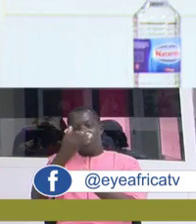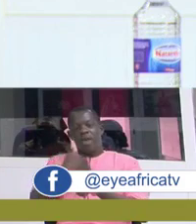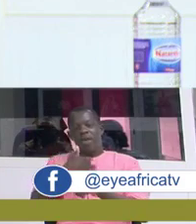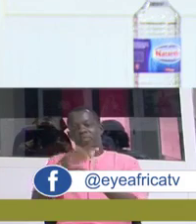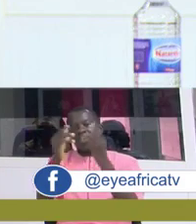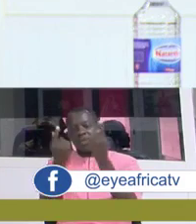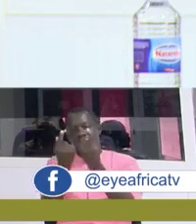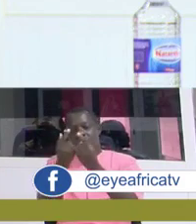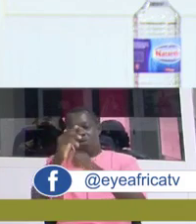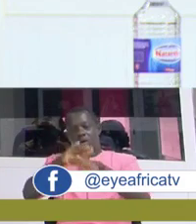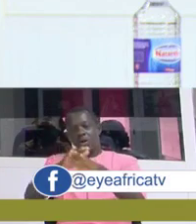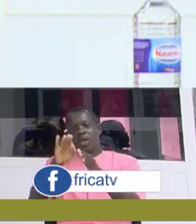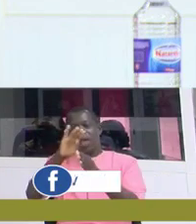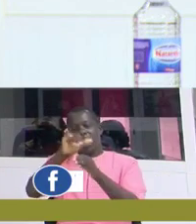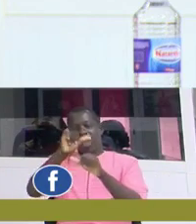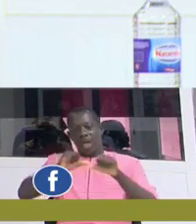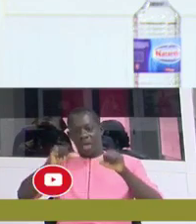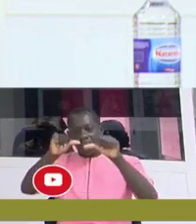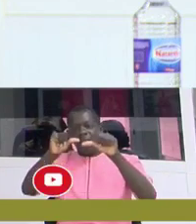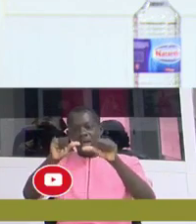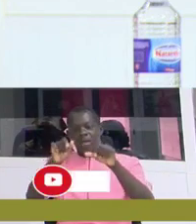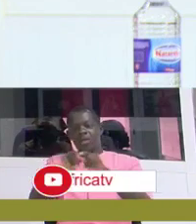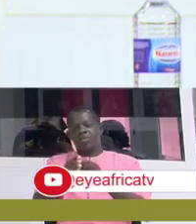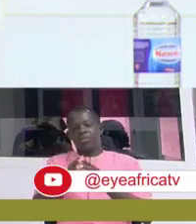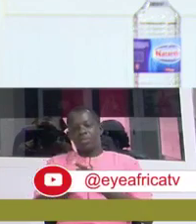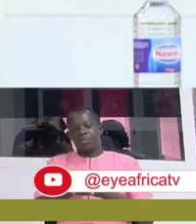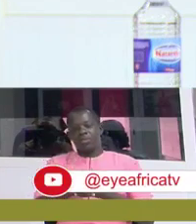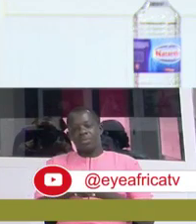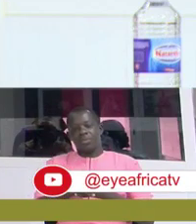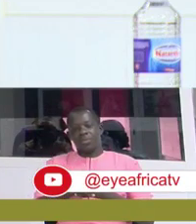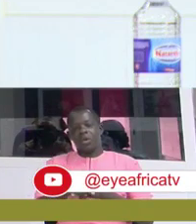both sides. They call it in Mandinka as Habisaro.